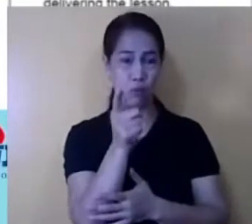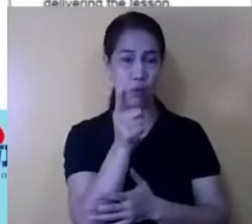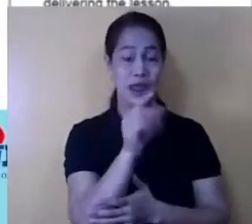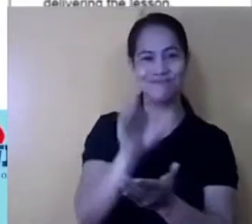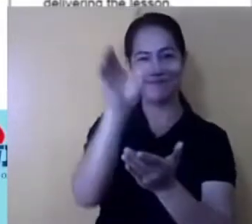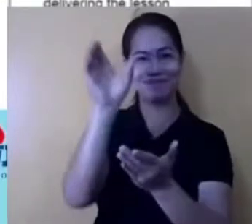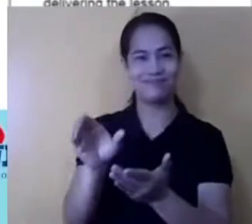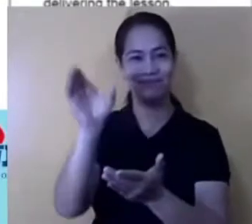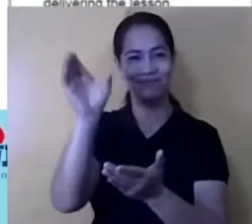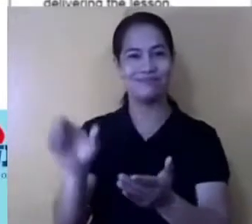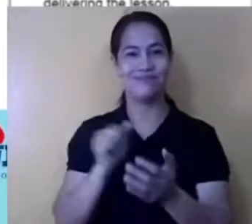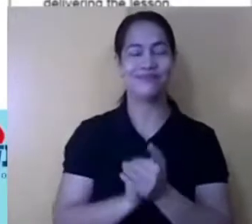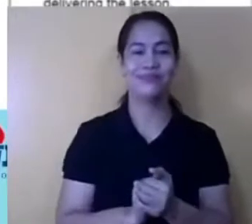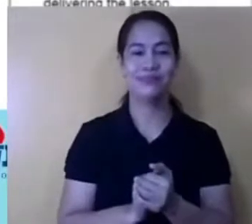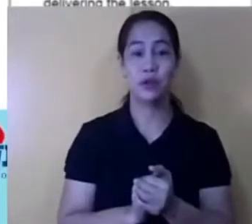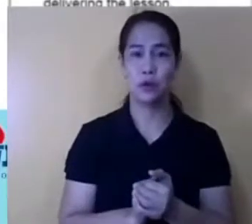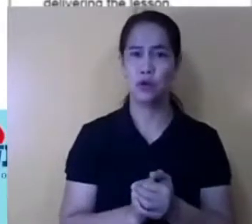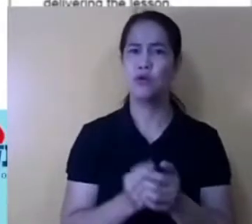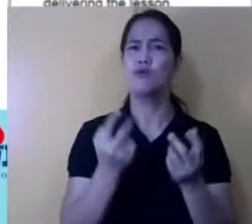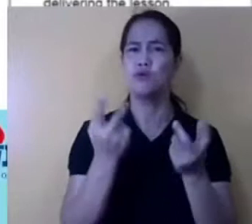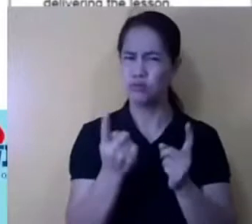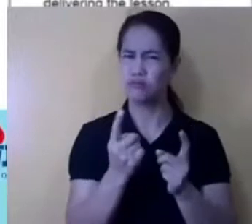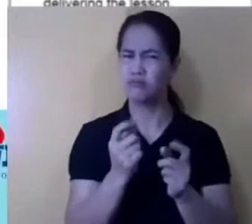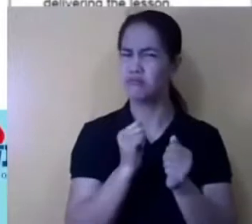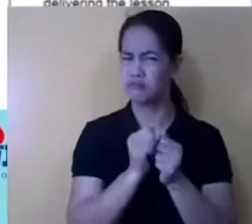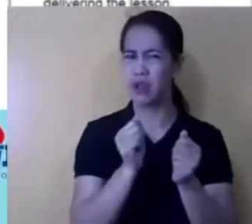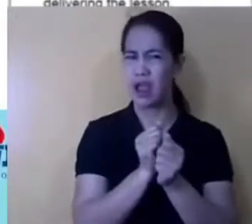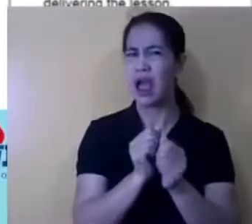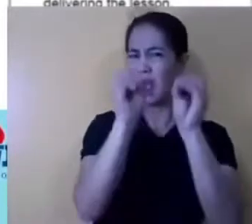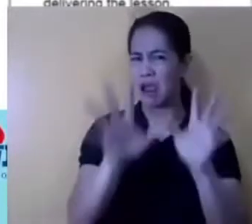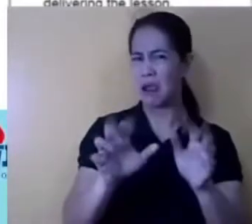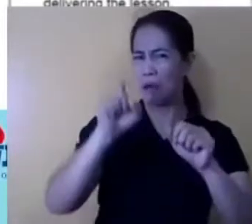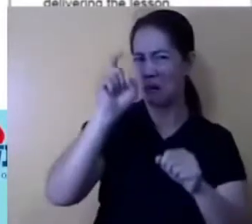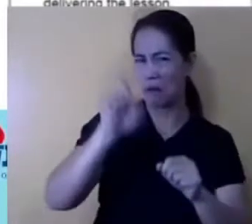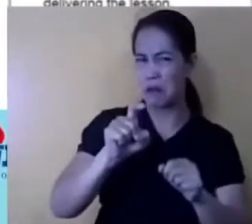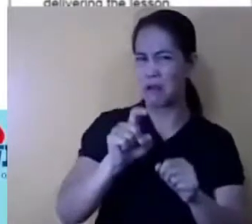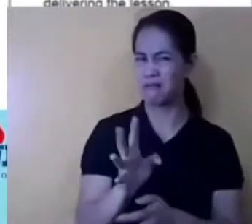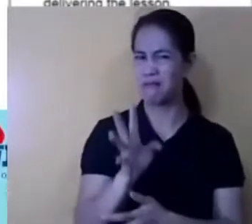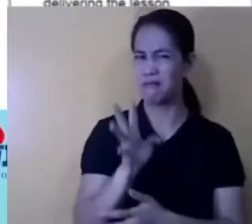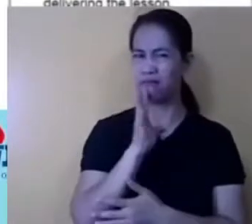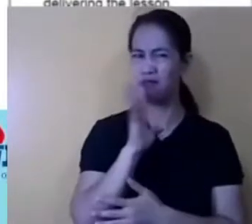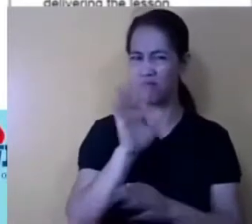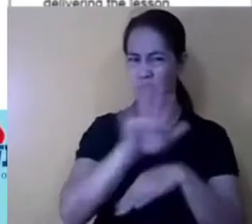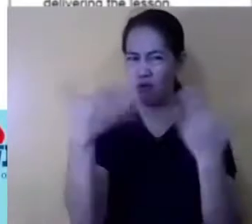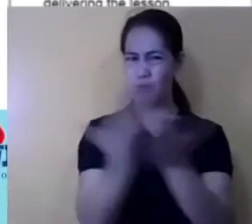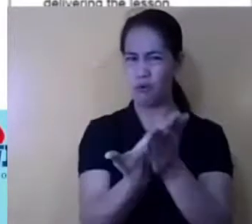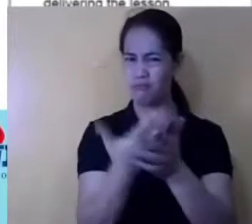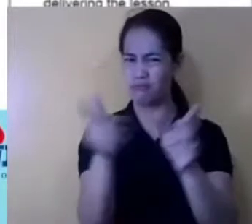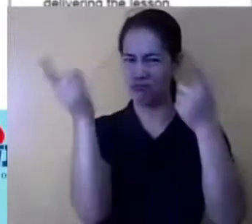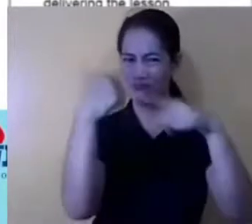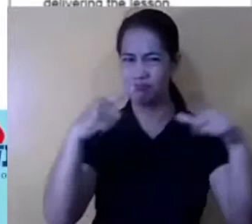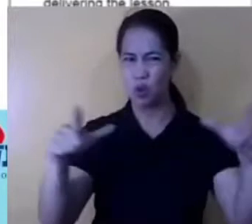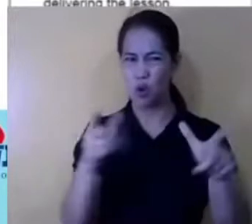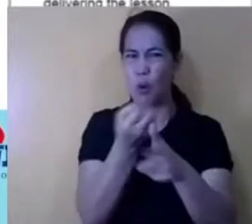rubric. Do we mean that a teacher must be able to speak all languages, or at least